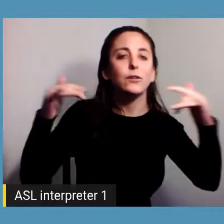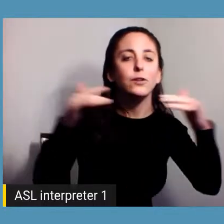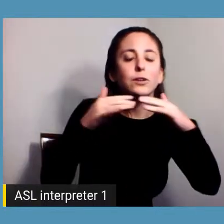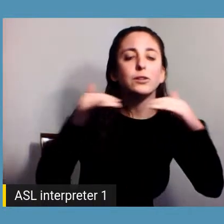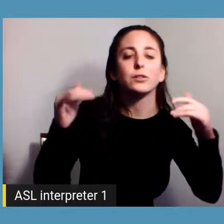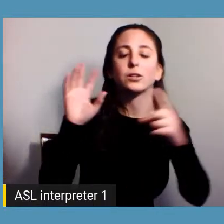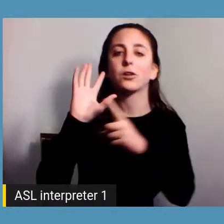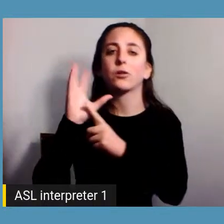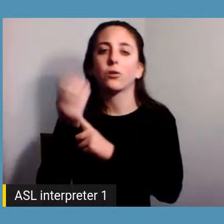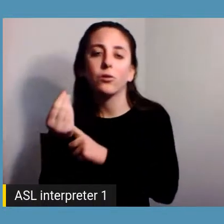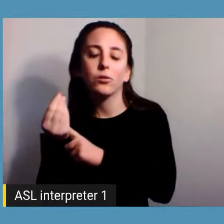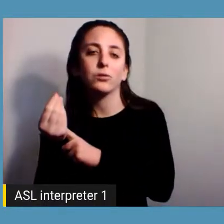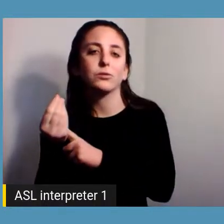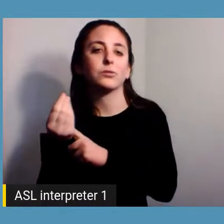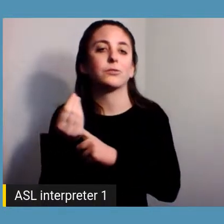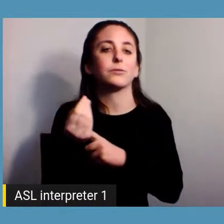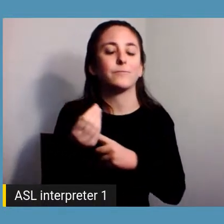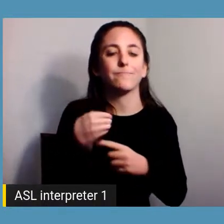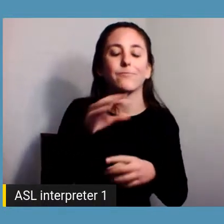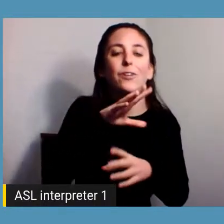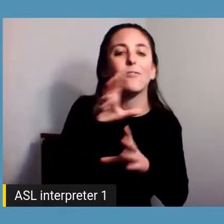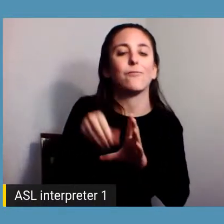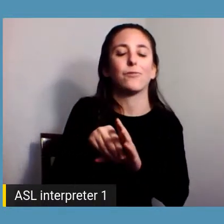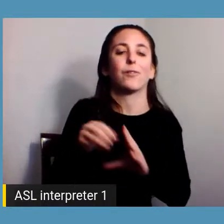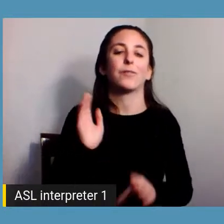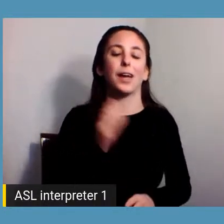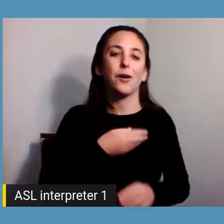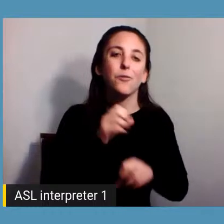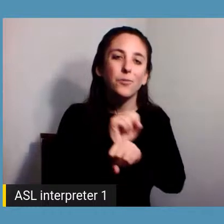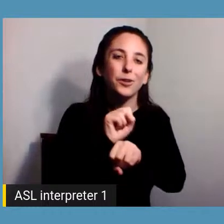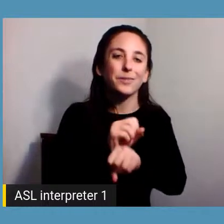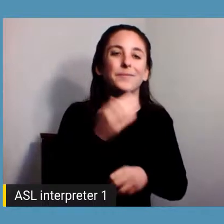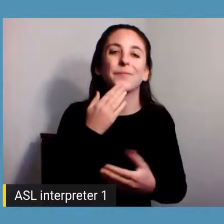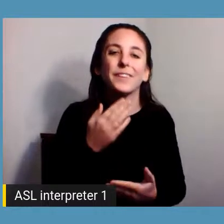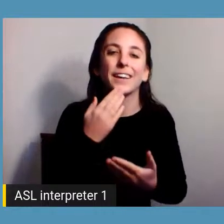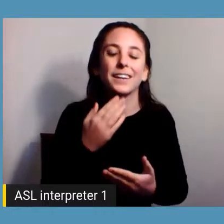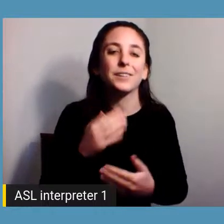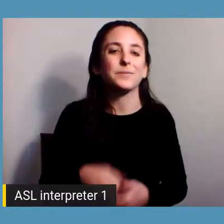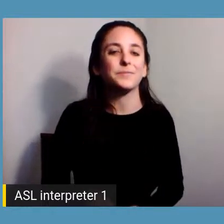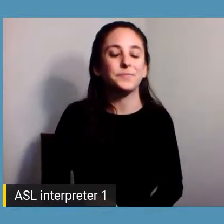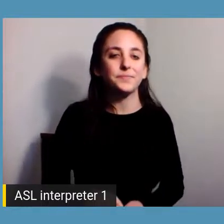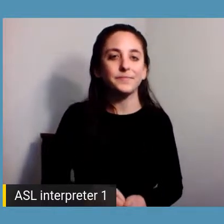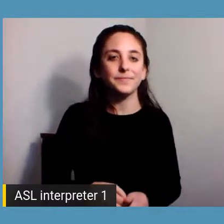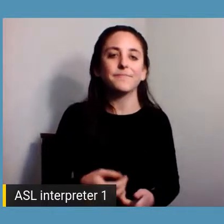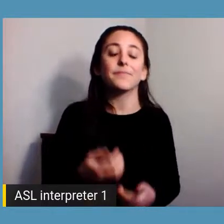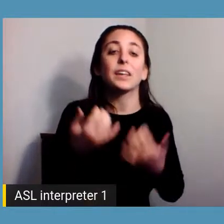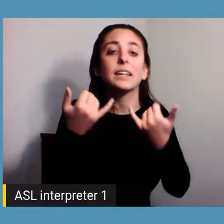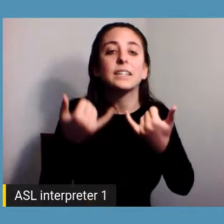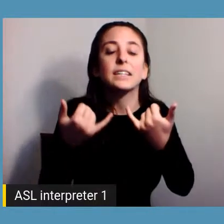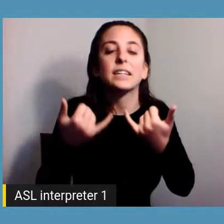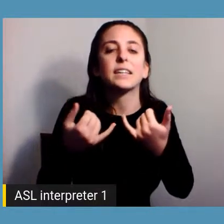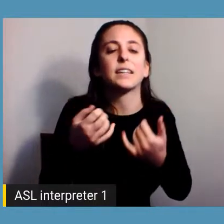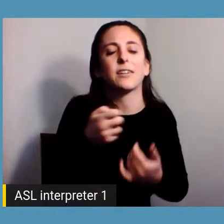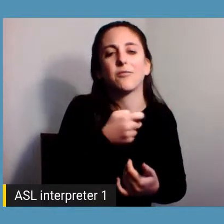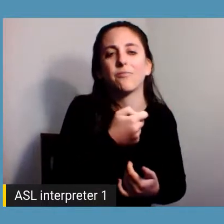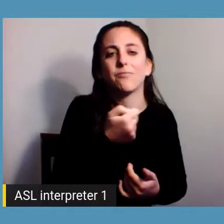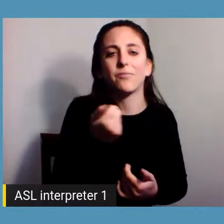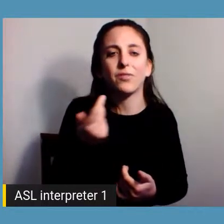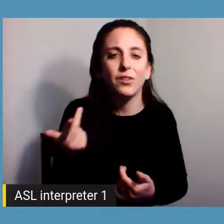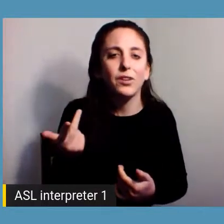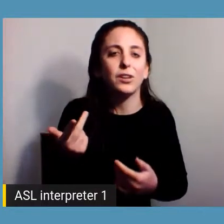of our world and our profession. Thank you. And now for just a few housekeeping notes before we introduce today's